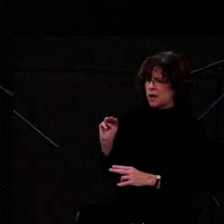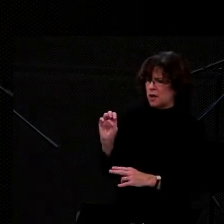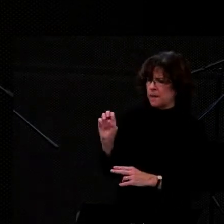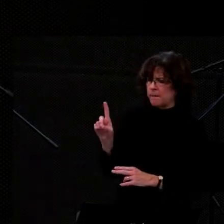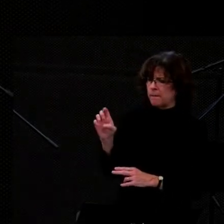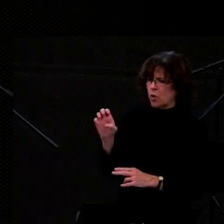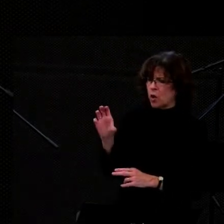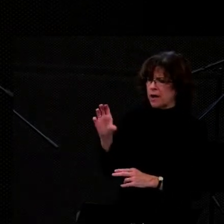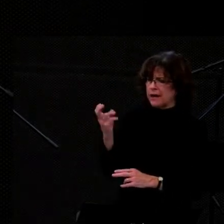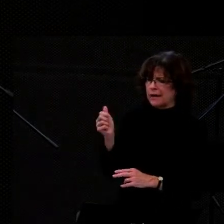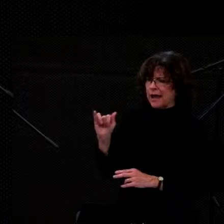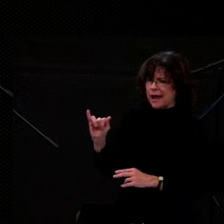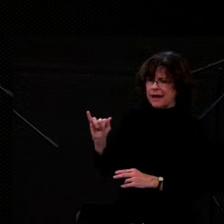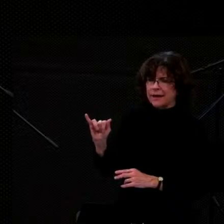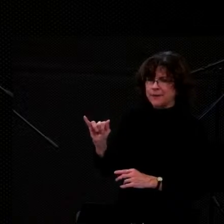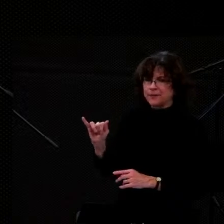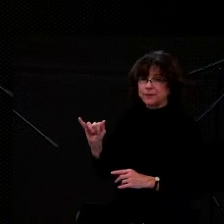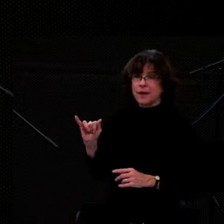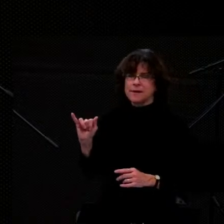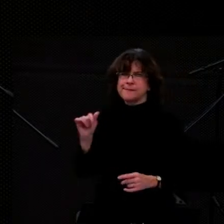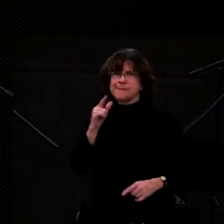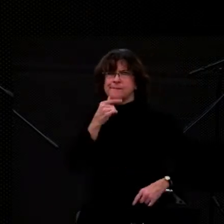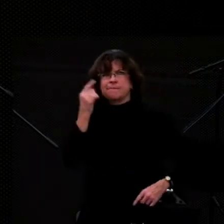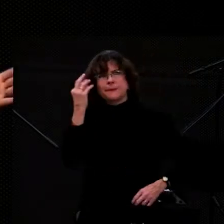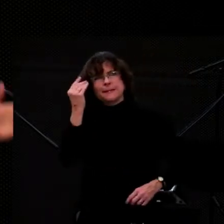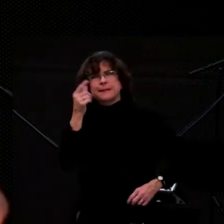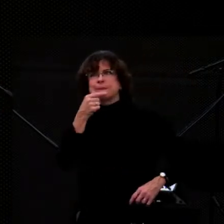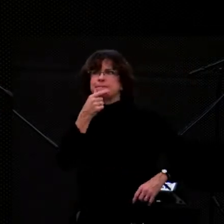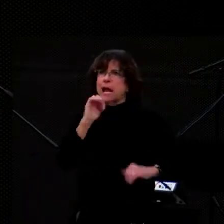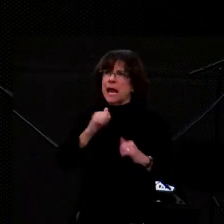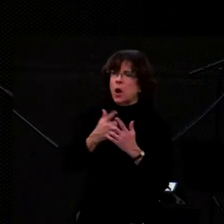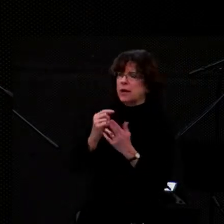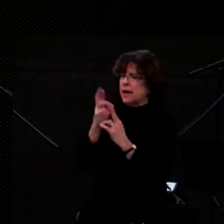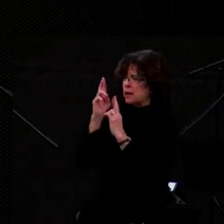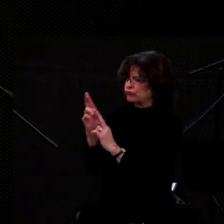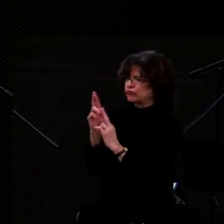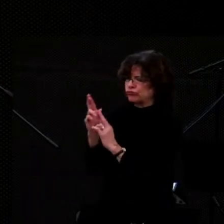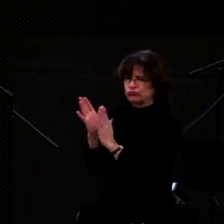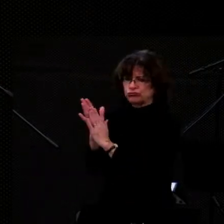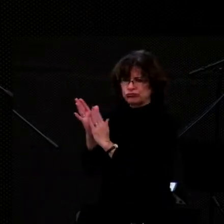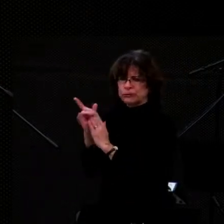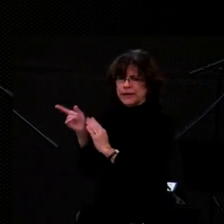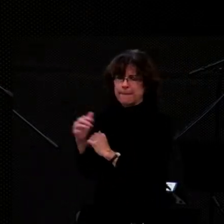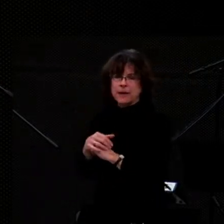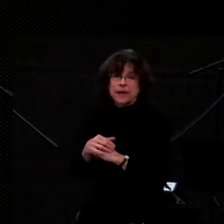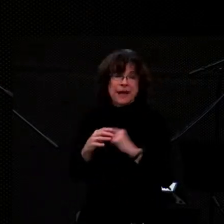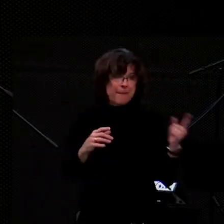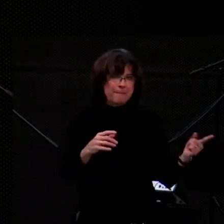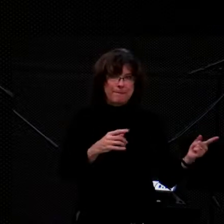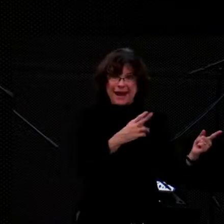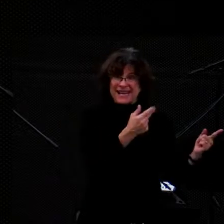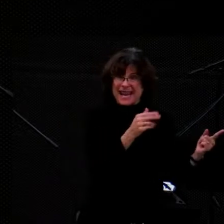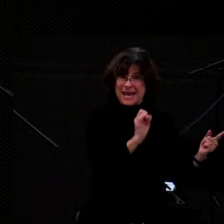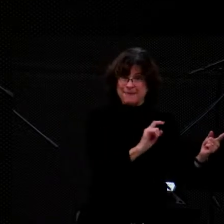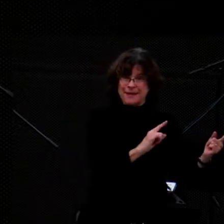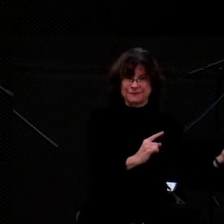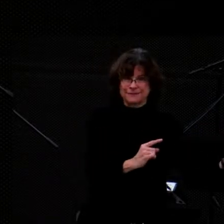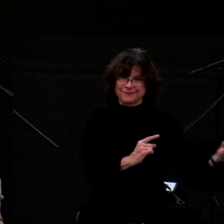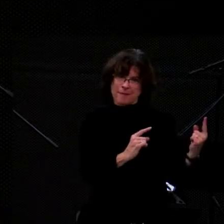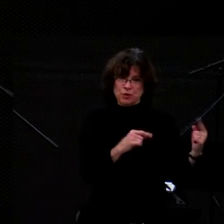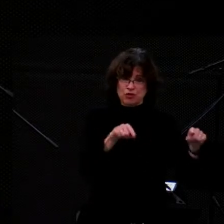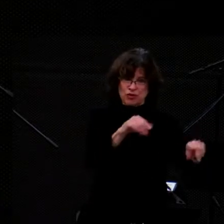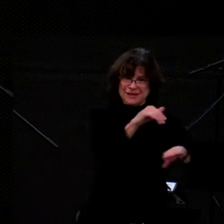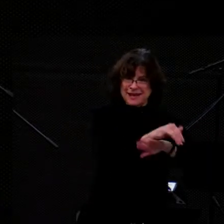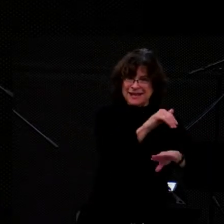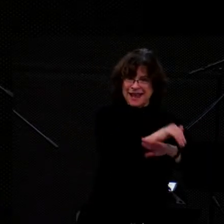Mordecai's death? Haman, who could not wait to a decent hour, is coming in to ask for the life of